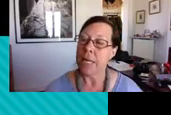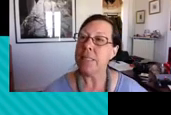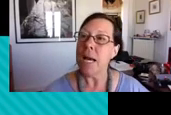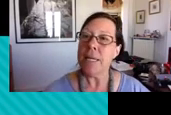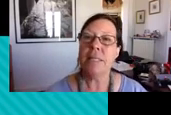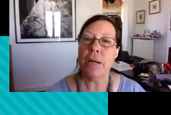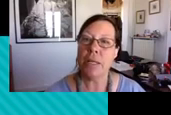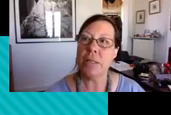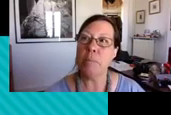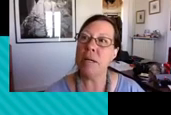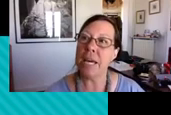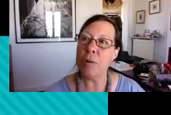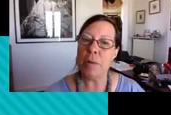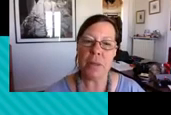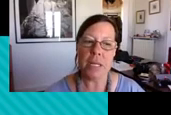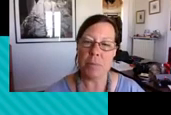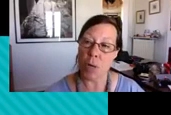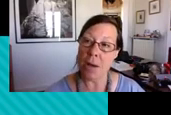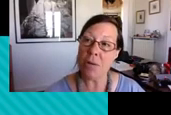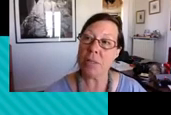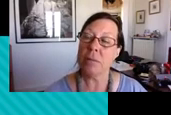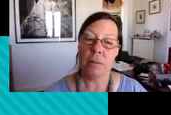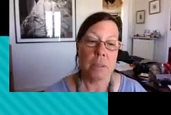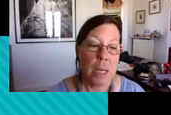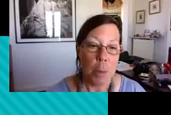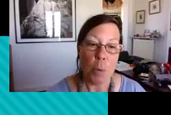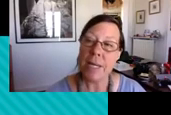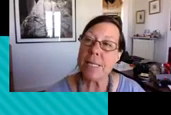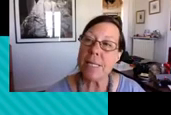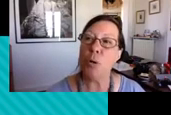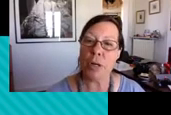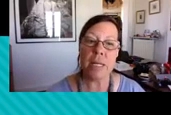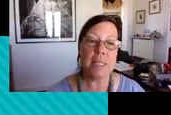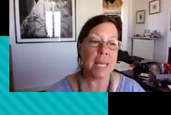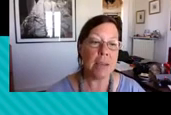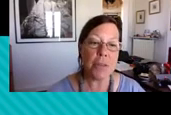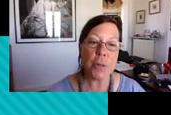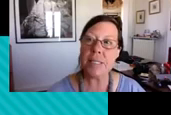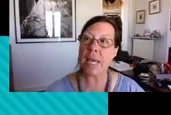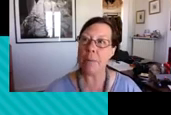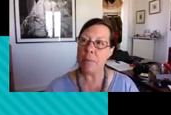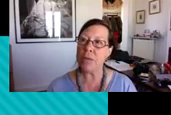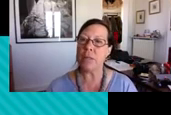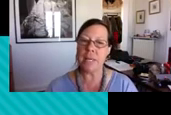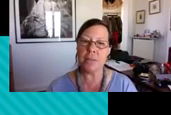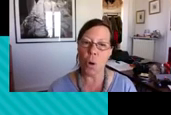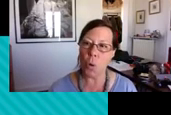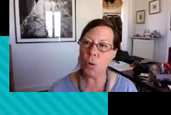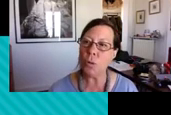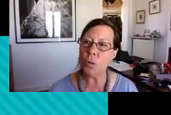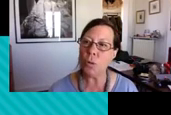It's not necessarily to debunk every myth that comes around, but what is important is that if there is a myth that